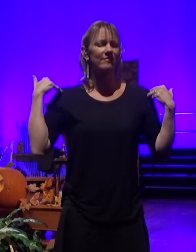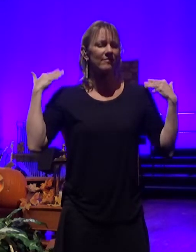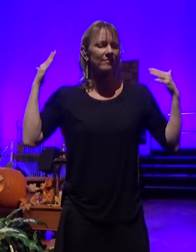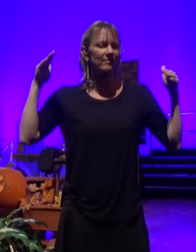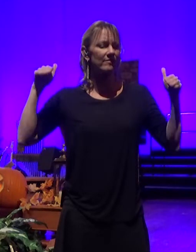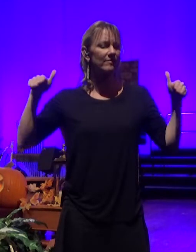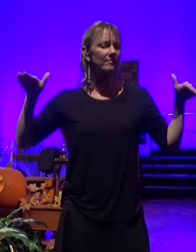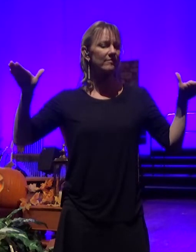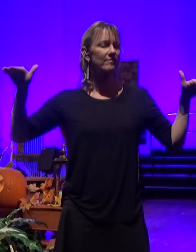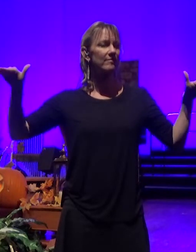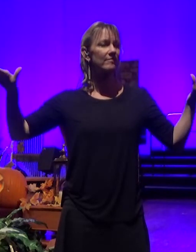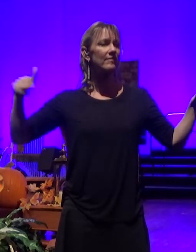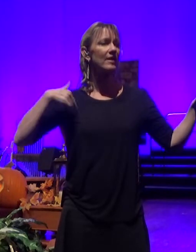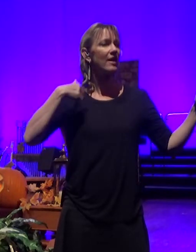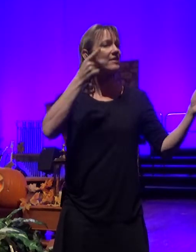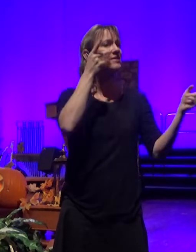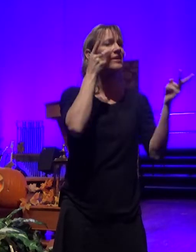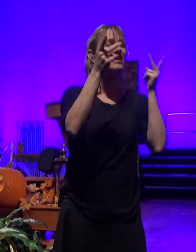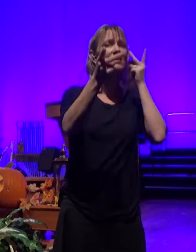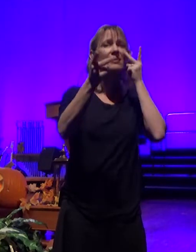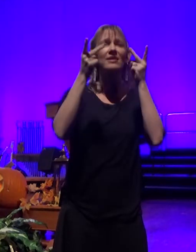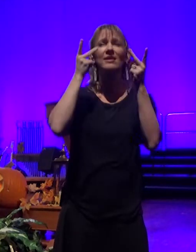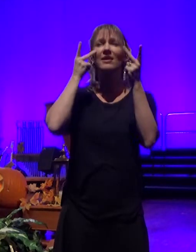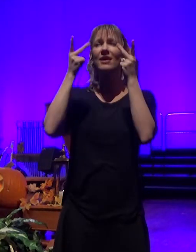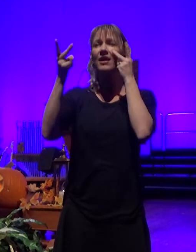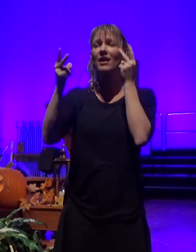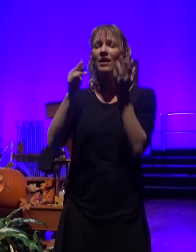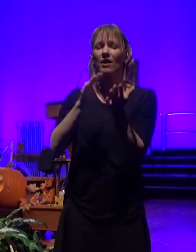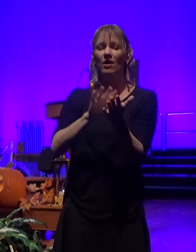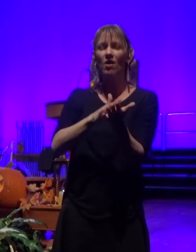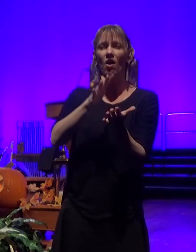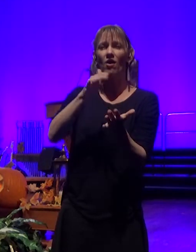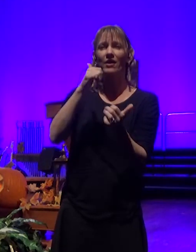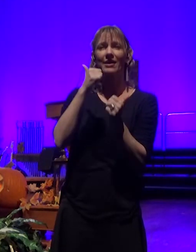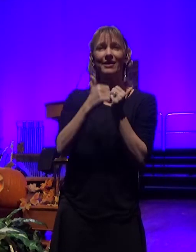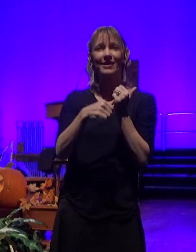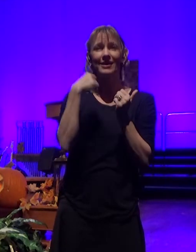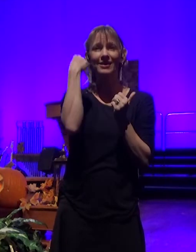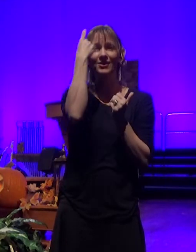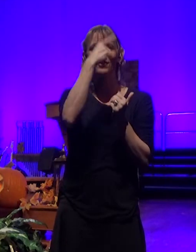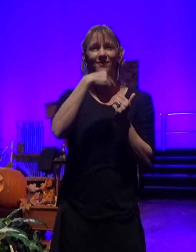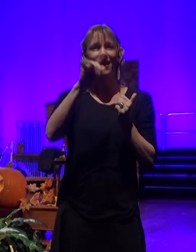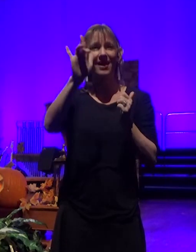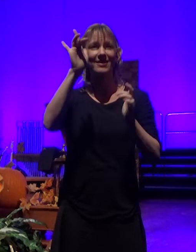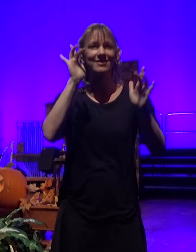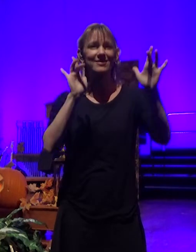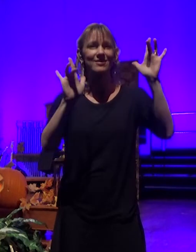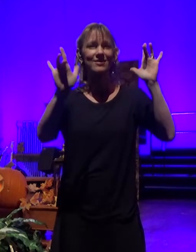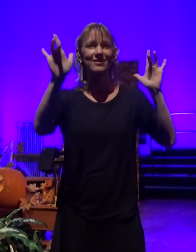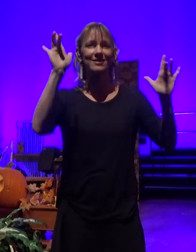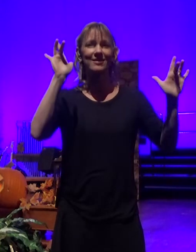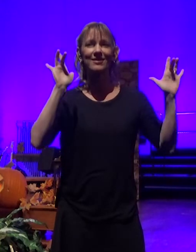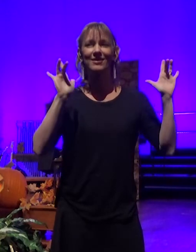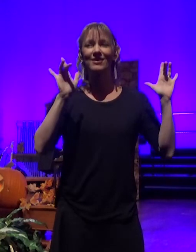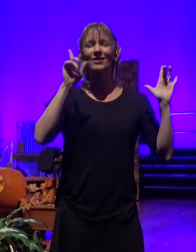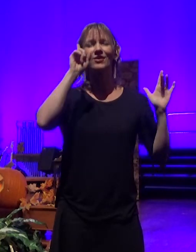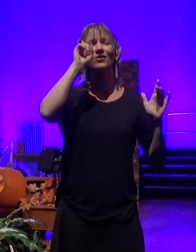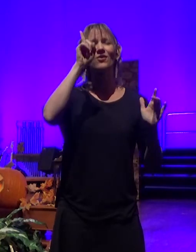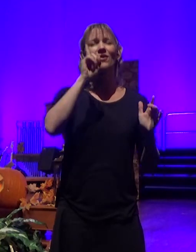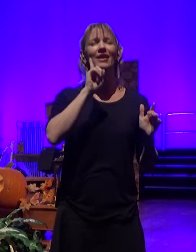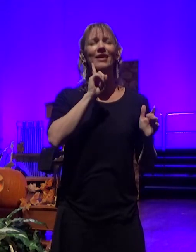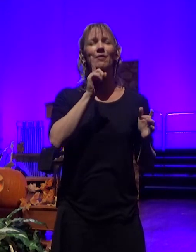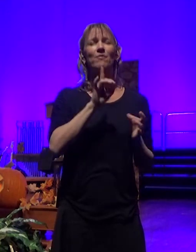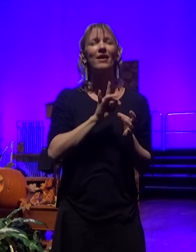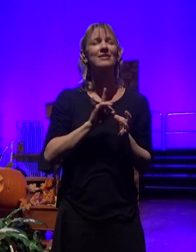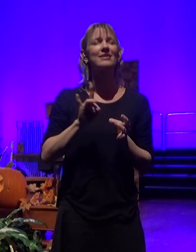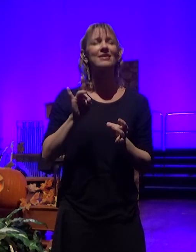I can hear the brush of angel wings. I see glory on each face.